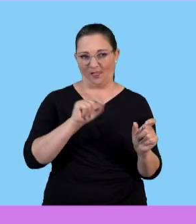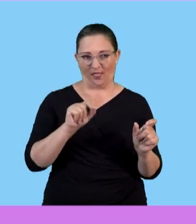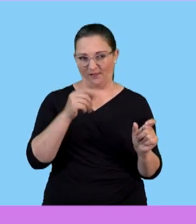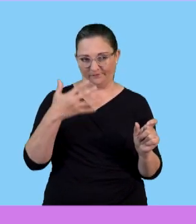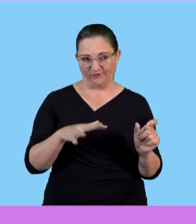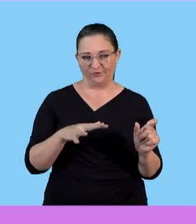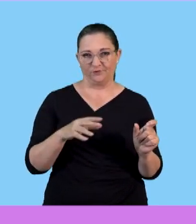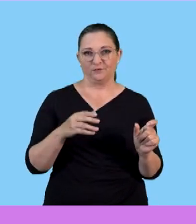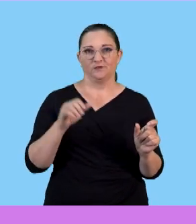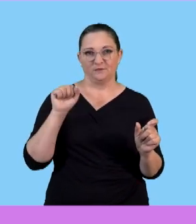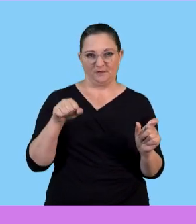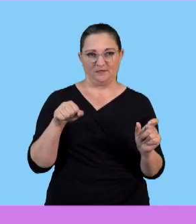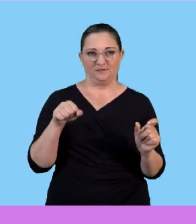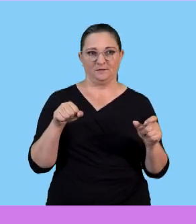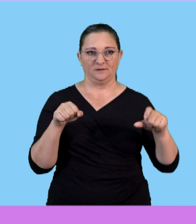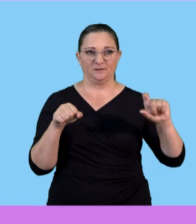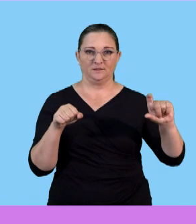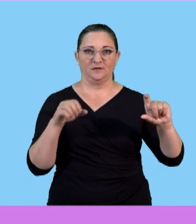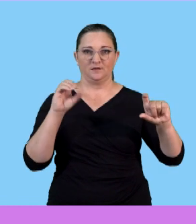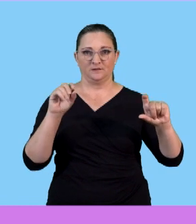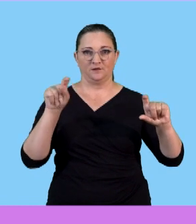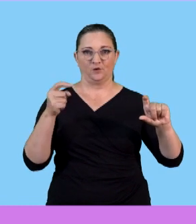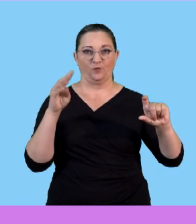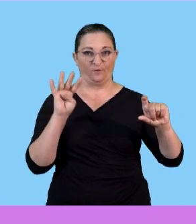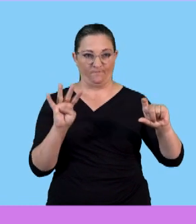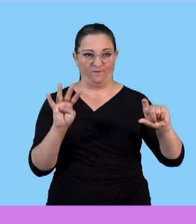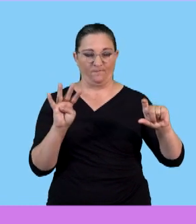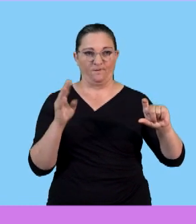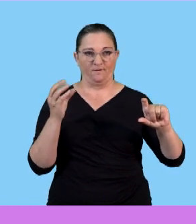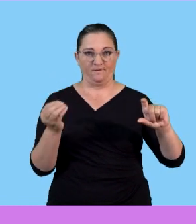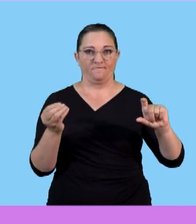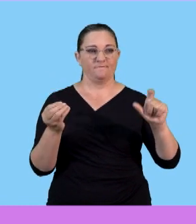as 0,1, another 0,4,